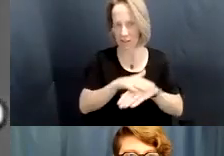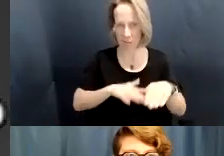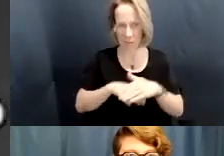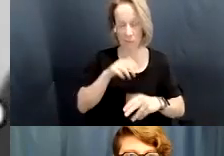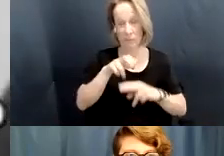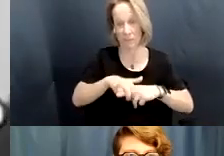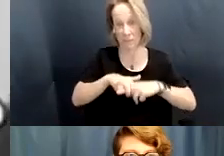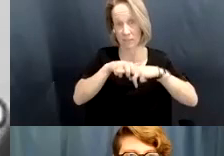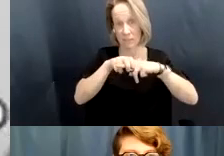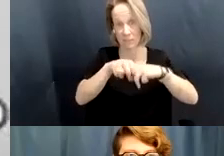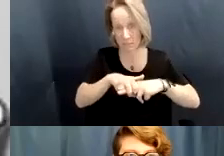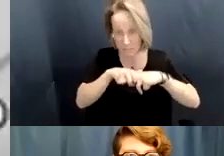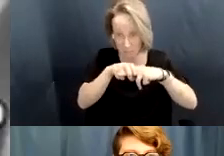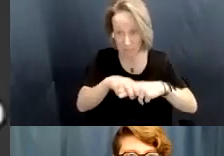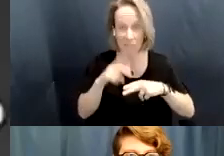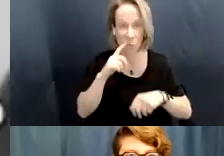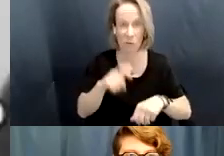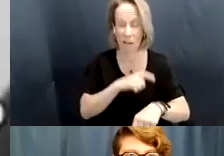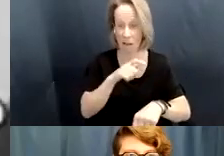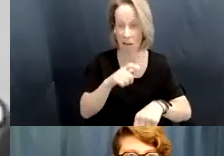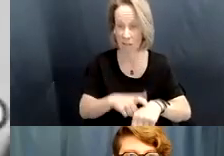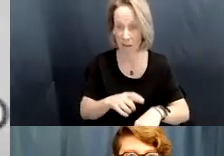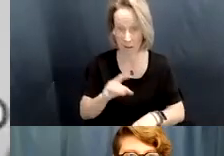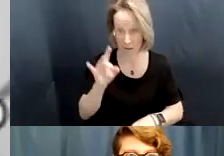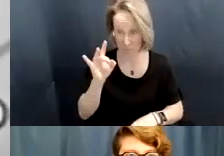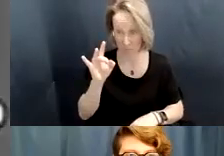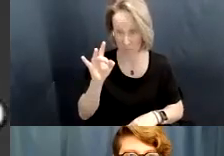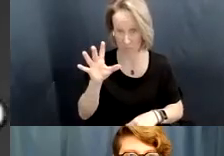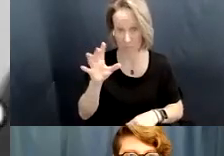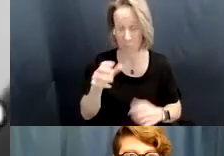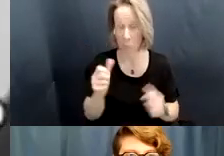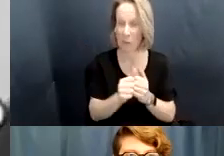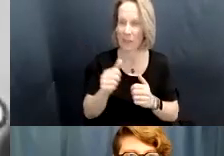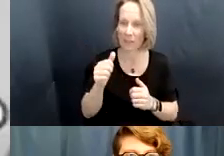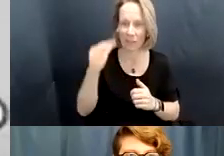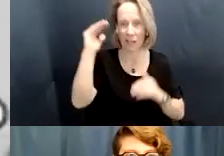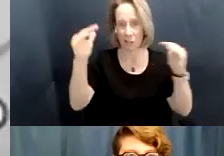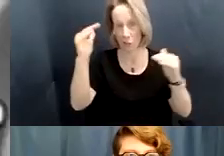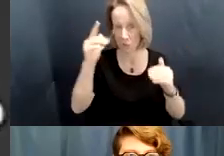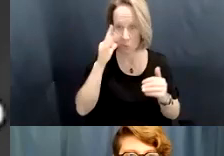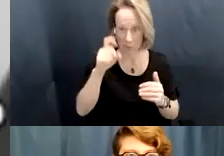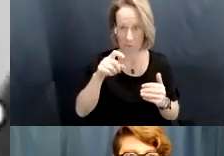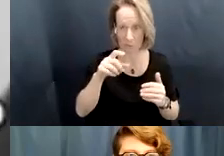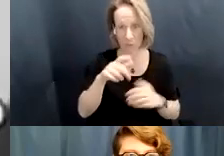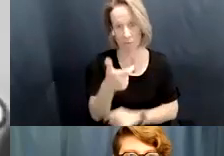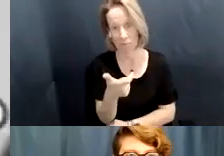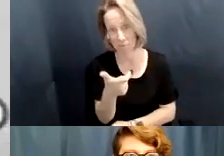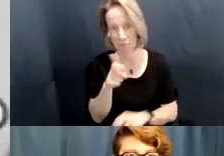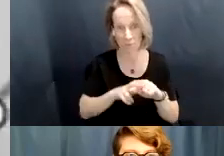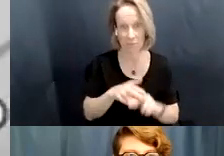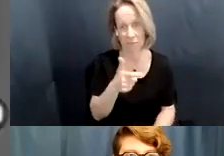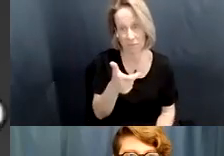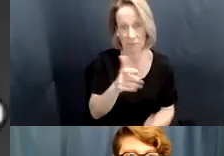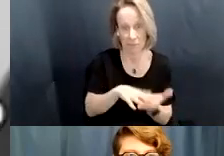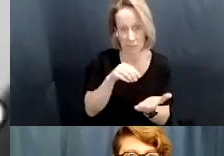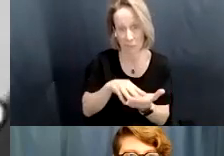long time, especially when it comes to adult learning. In adult learning, you're actually only supposed